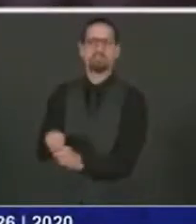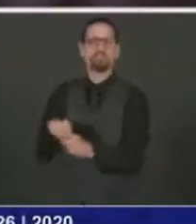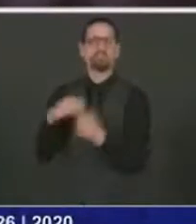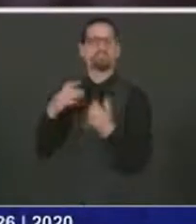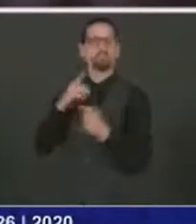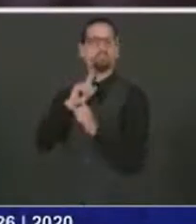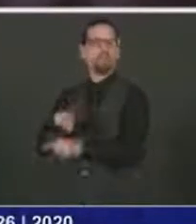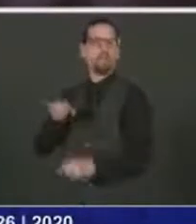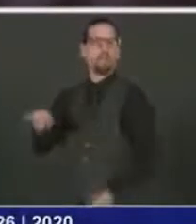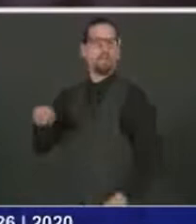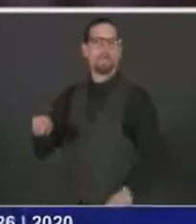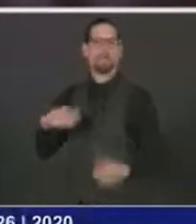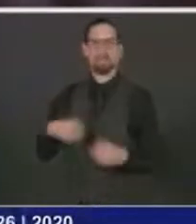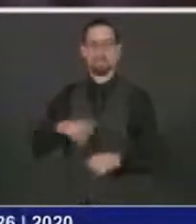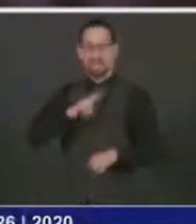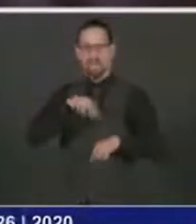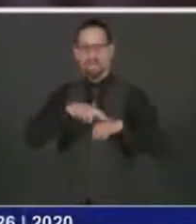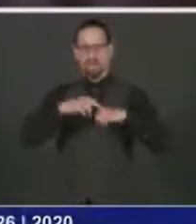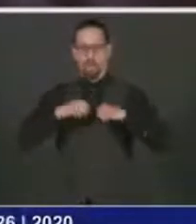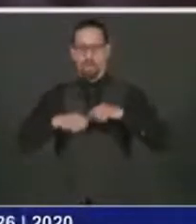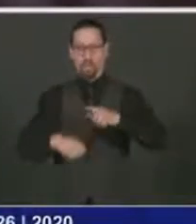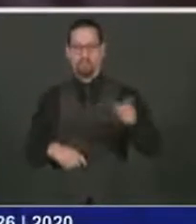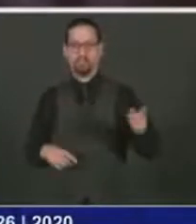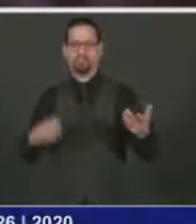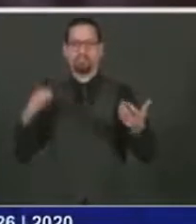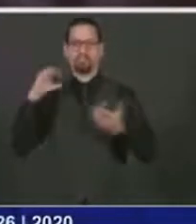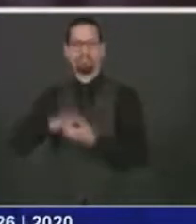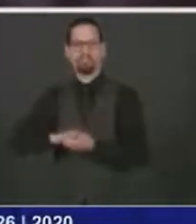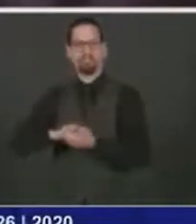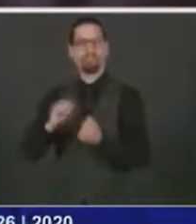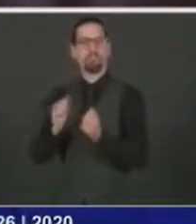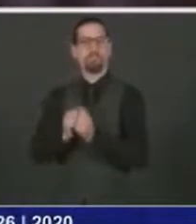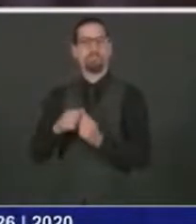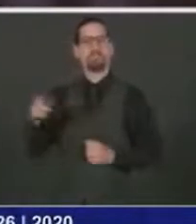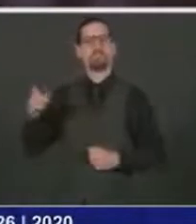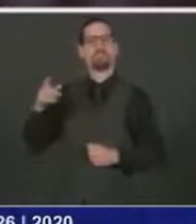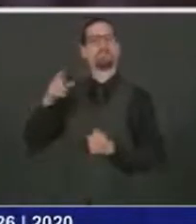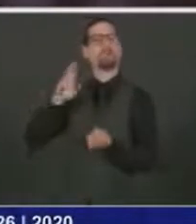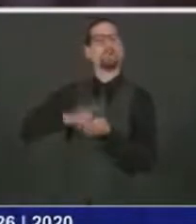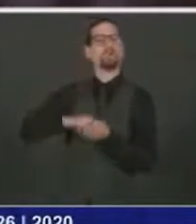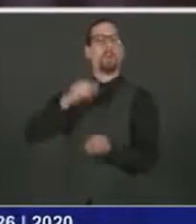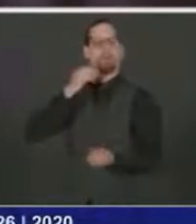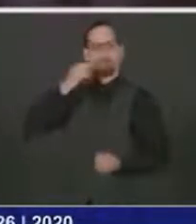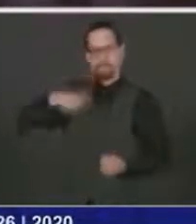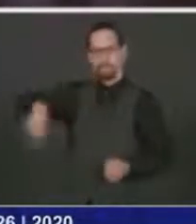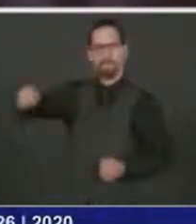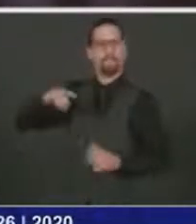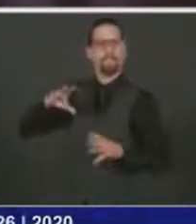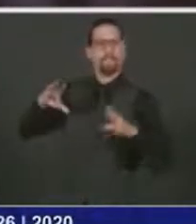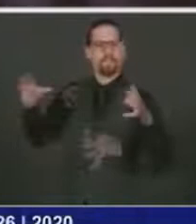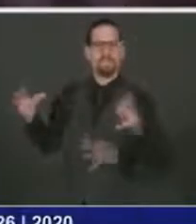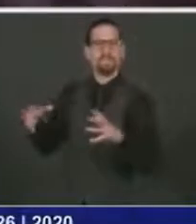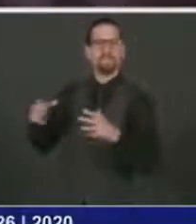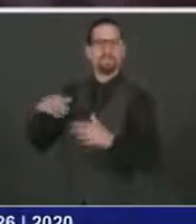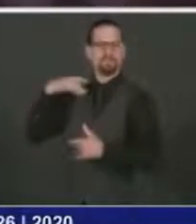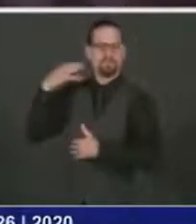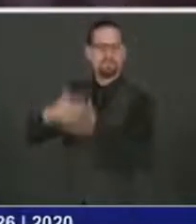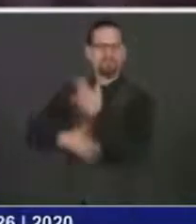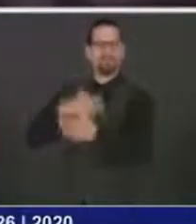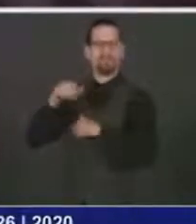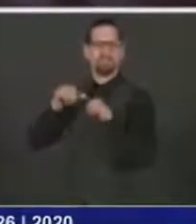National Guard, in collaboration with the administrators at the nursing home, were on the grounds at the vet's